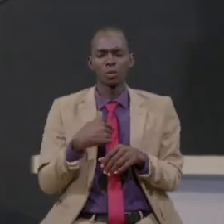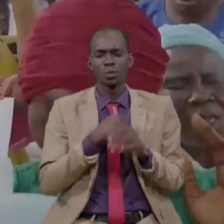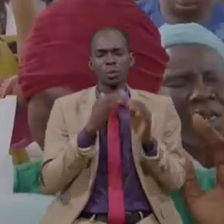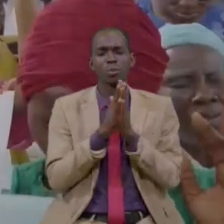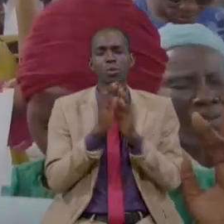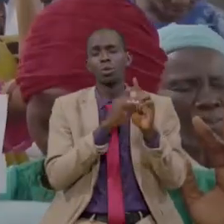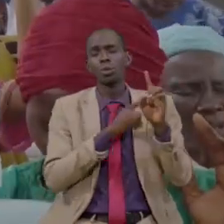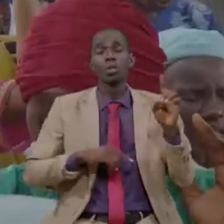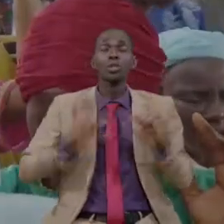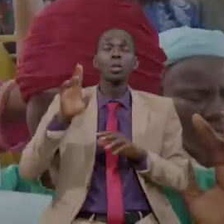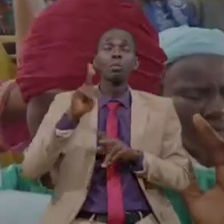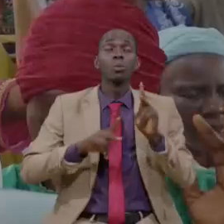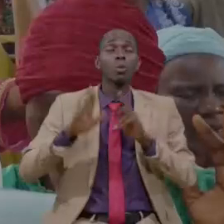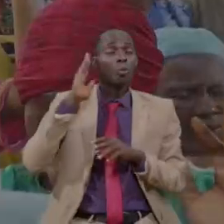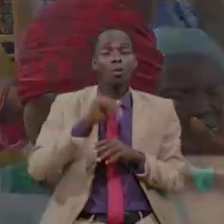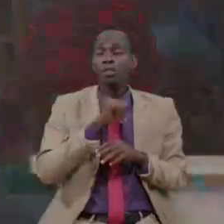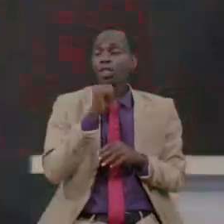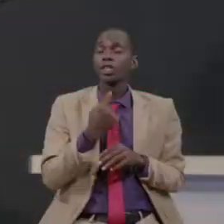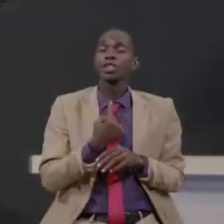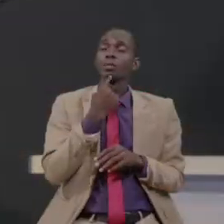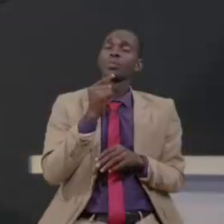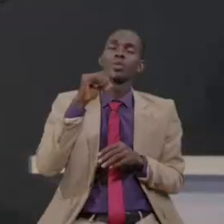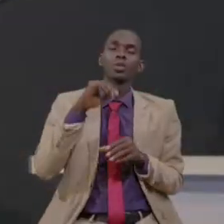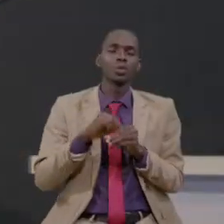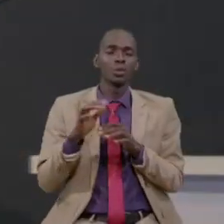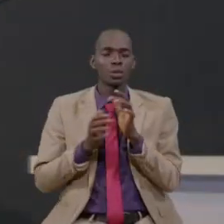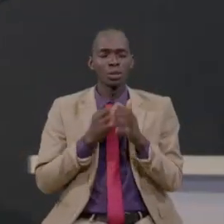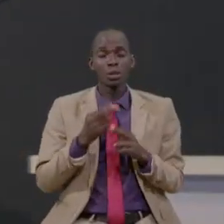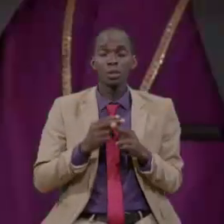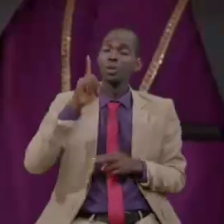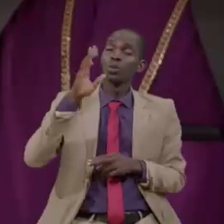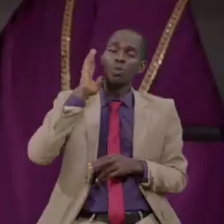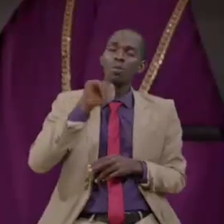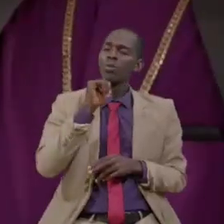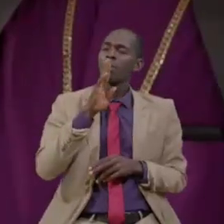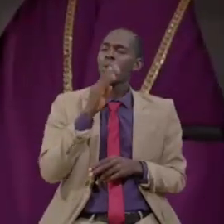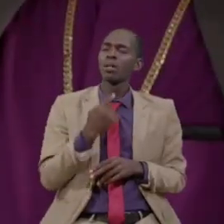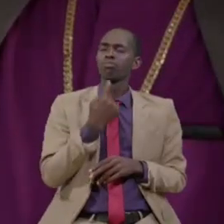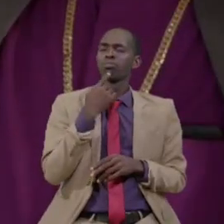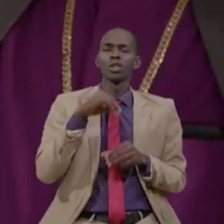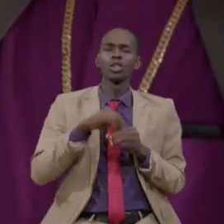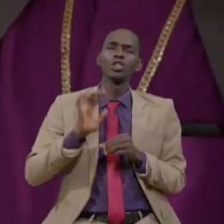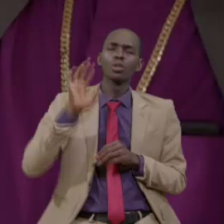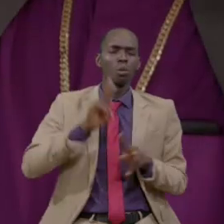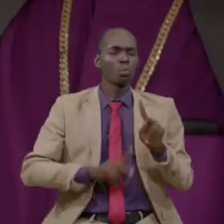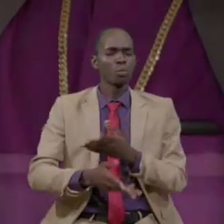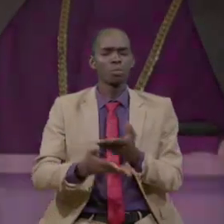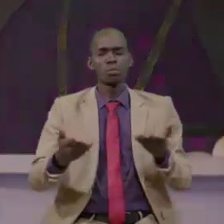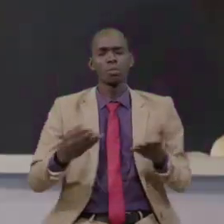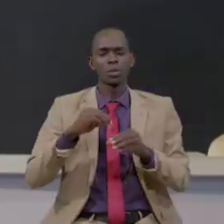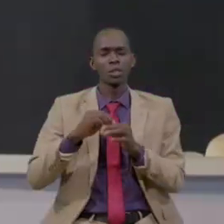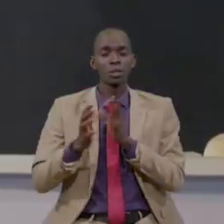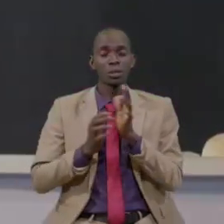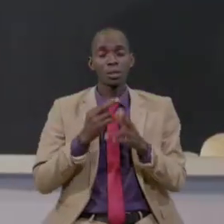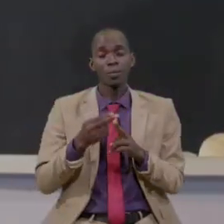you. You will not be disappointed in your people. That everyone will go